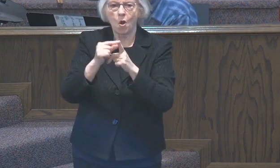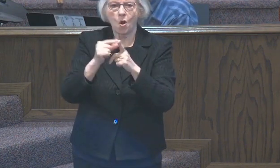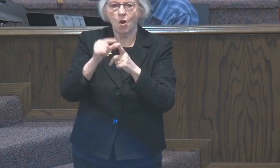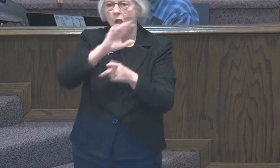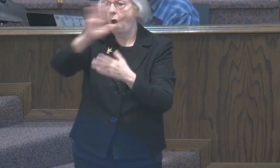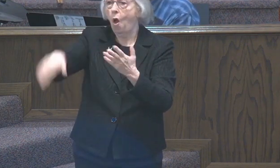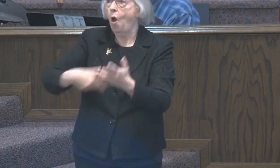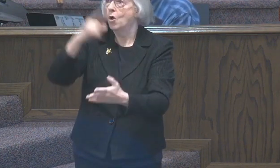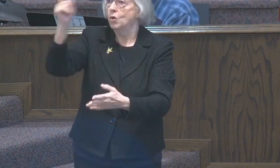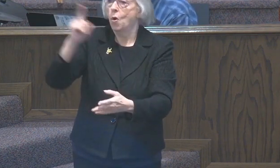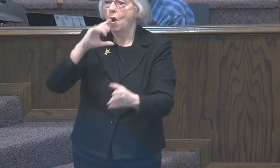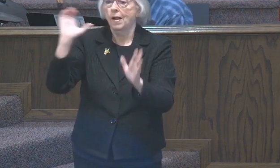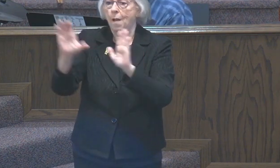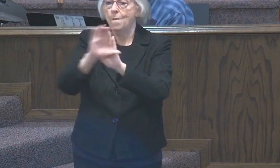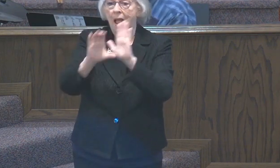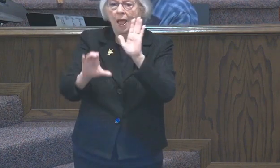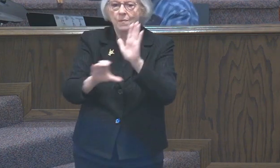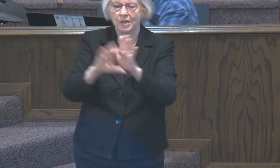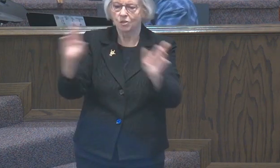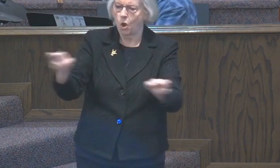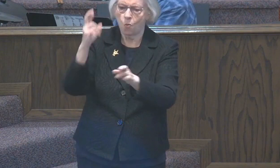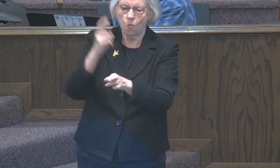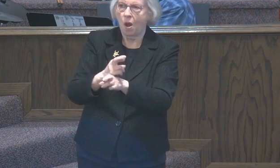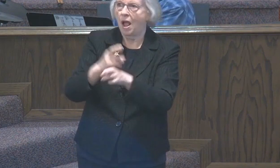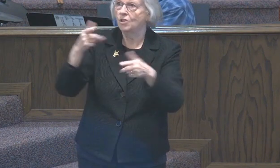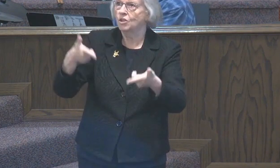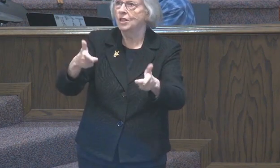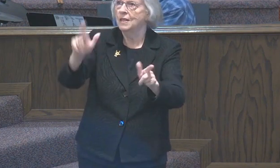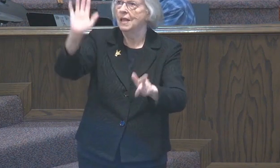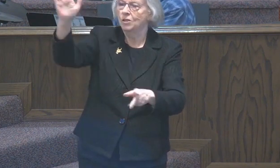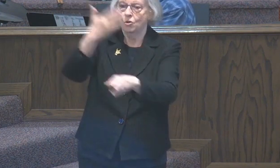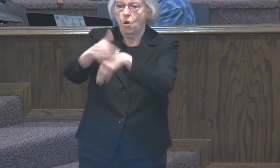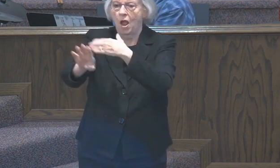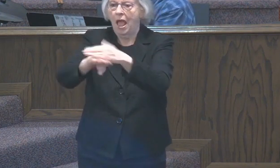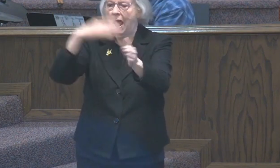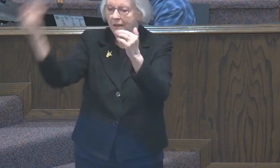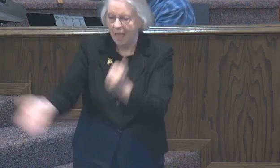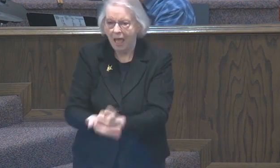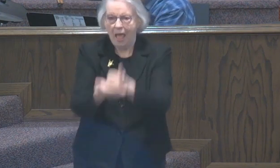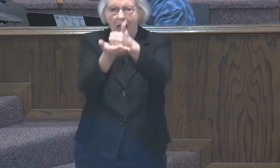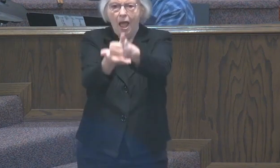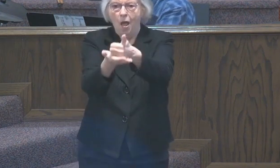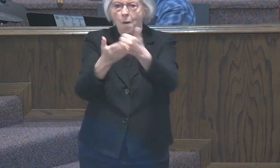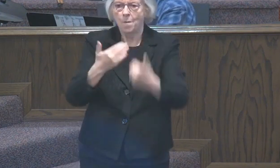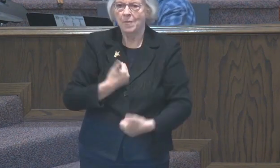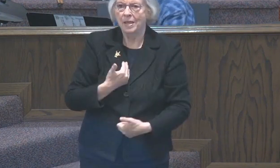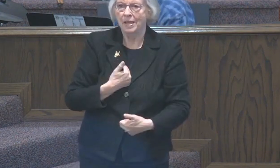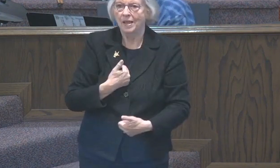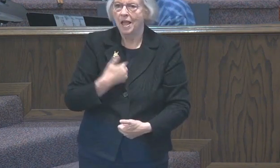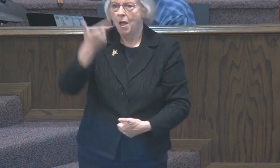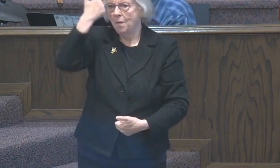are righteousness. Let your hand become my help, for I have chosen your